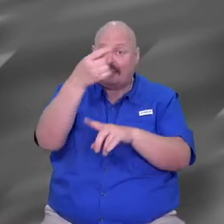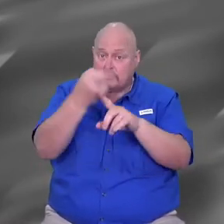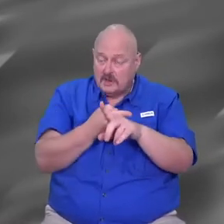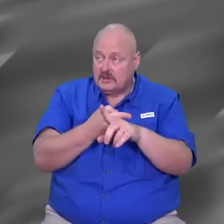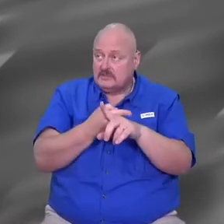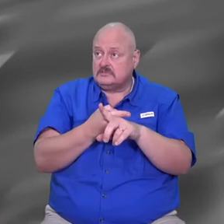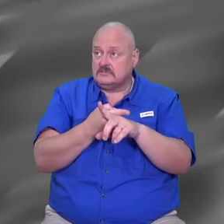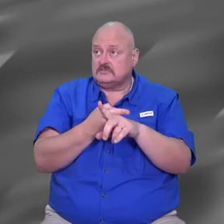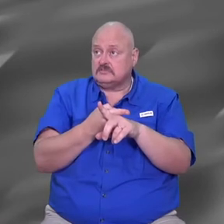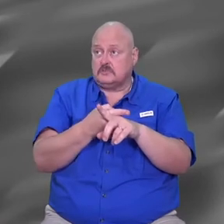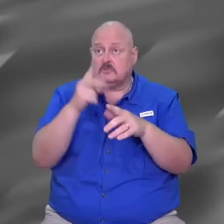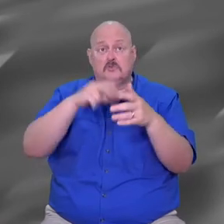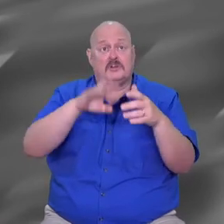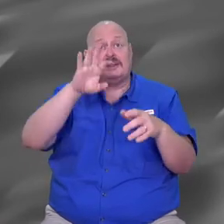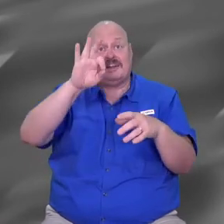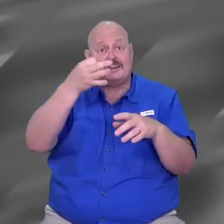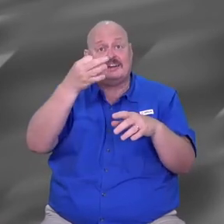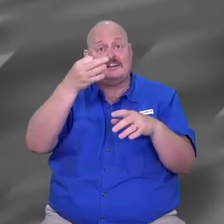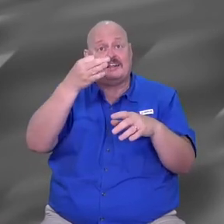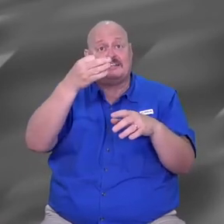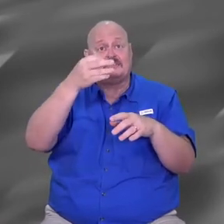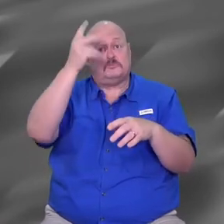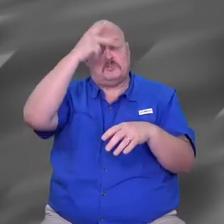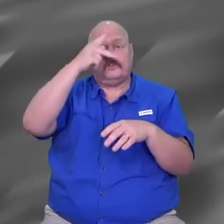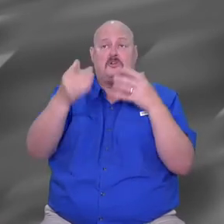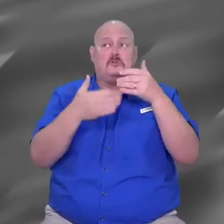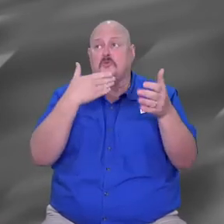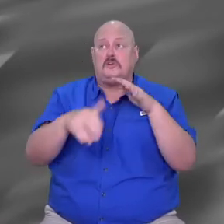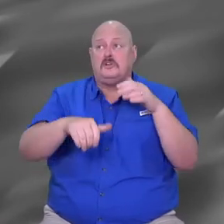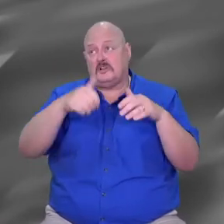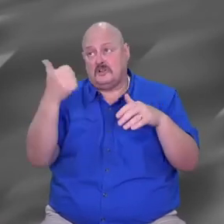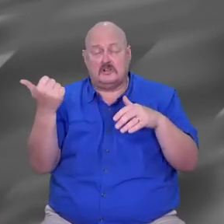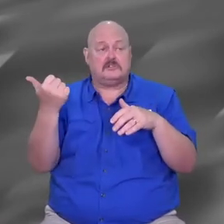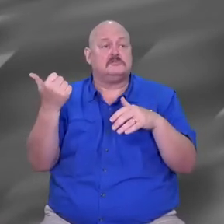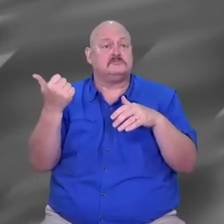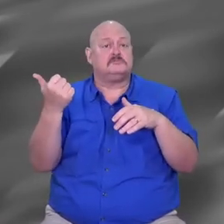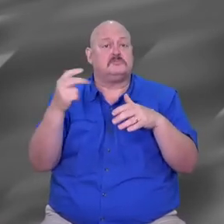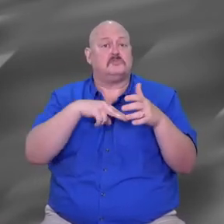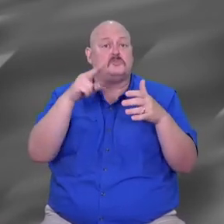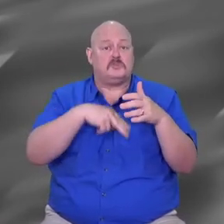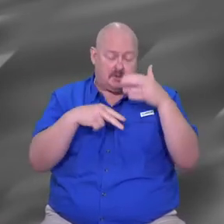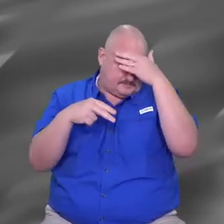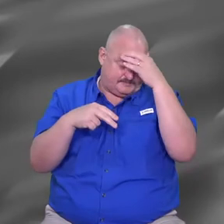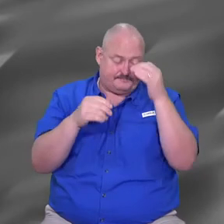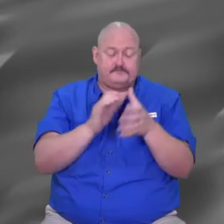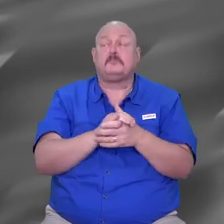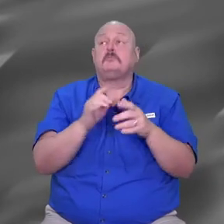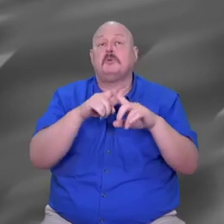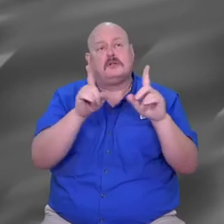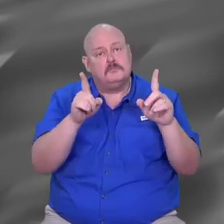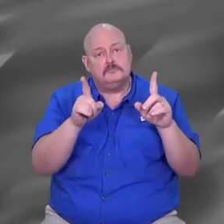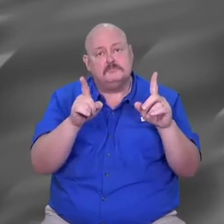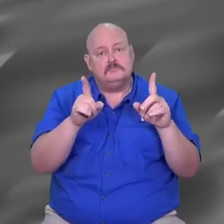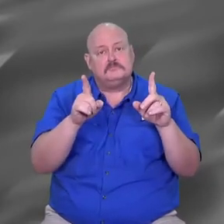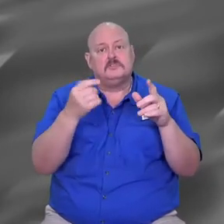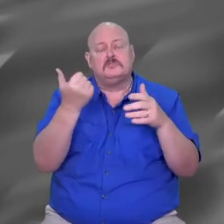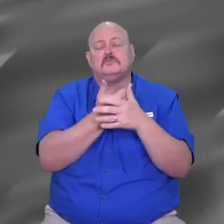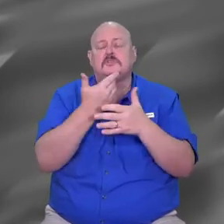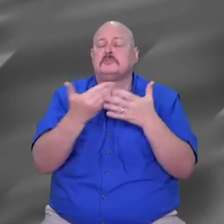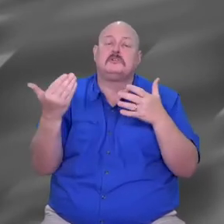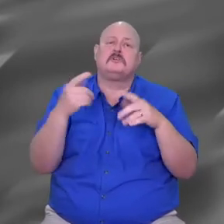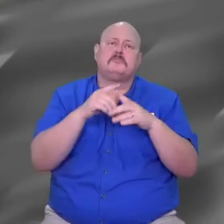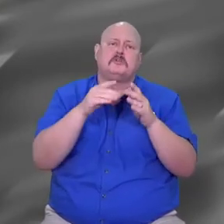And so we would read the 9th proverb in addition to whatever else that we may be reading alongside of. But that's kind of a neat thing. But when you do